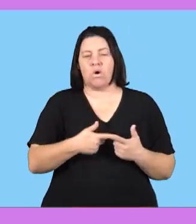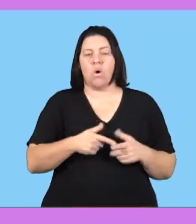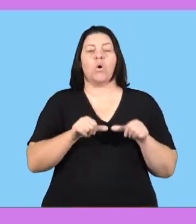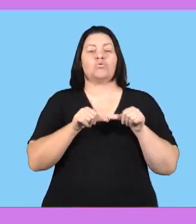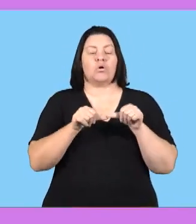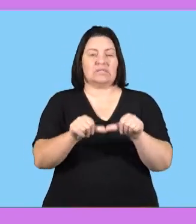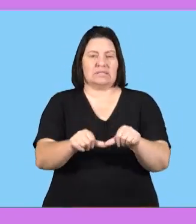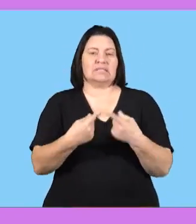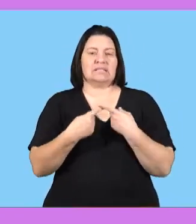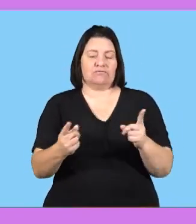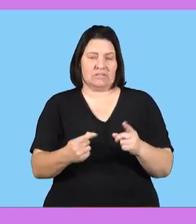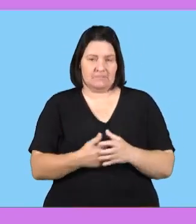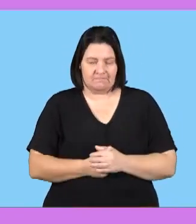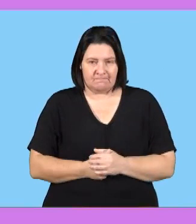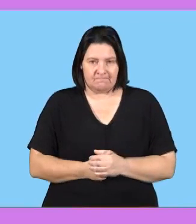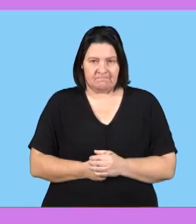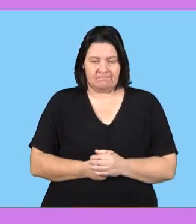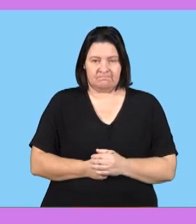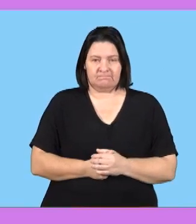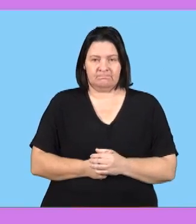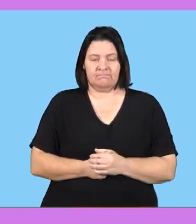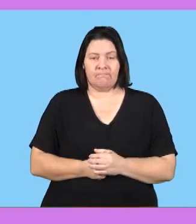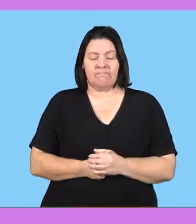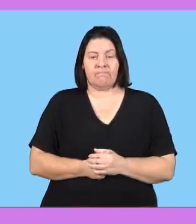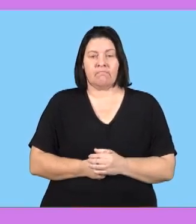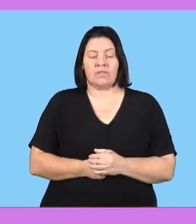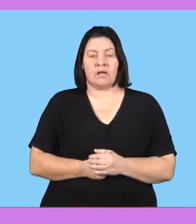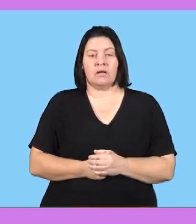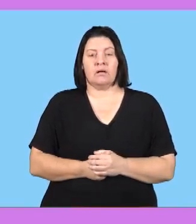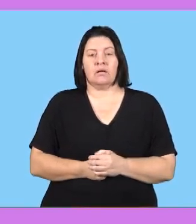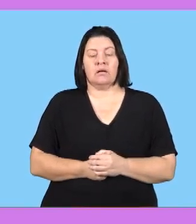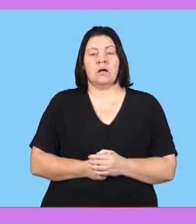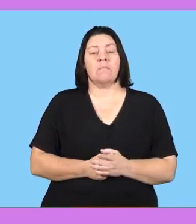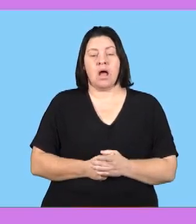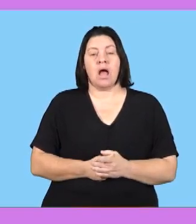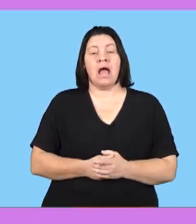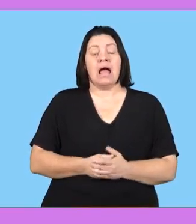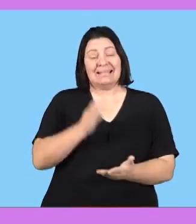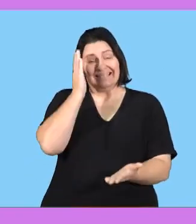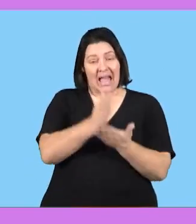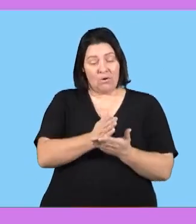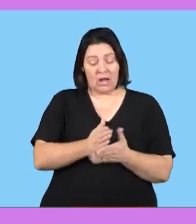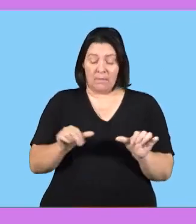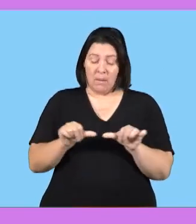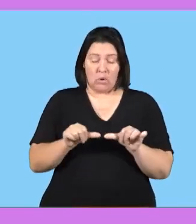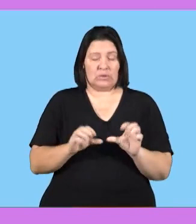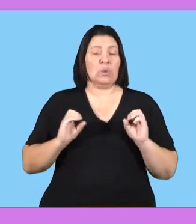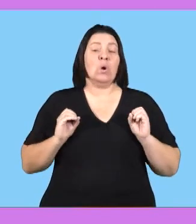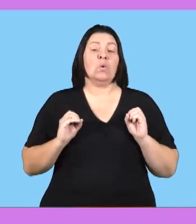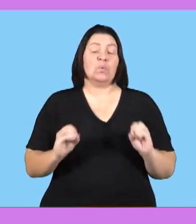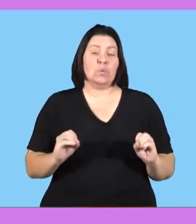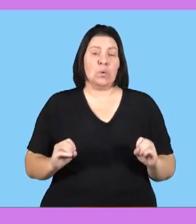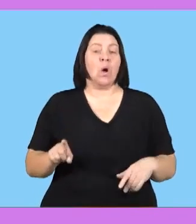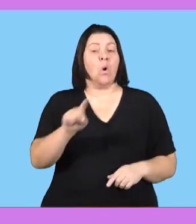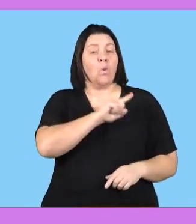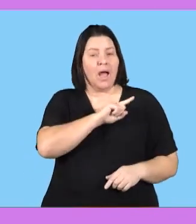the constant difference. And the graph is not in direct proportion, mainly because it does